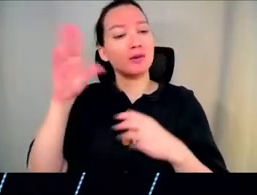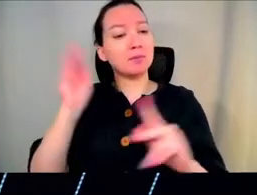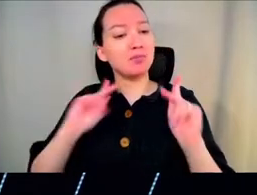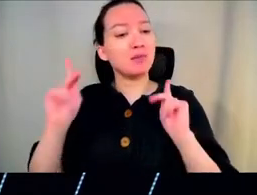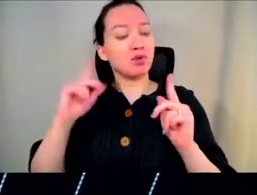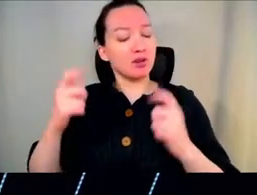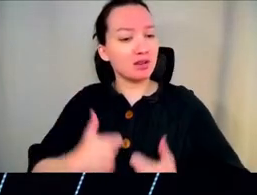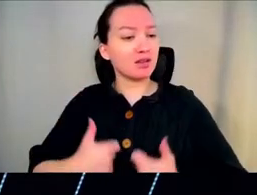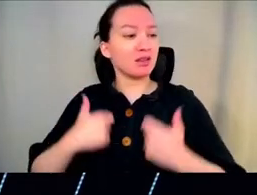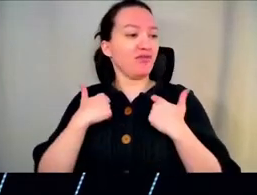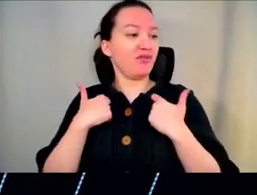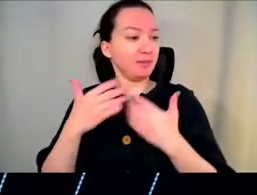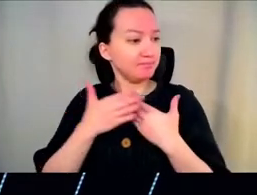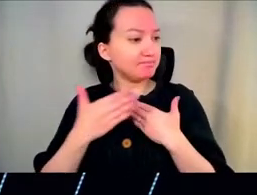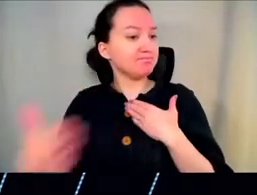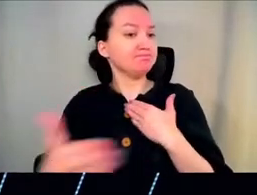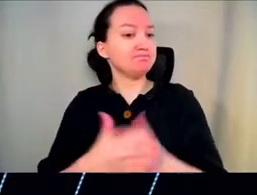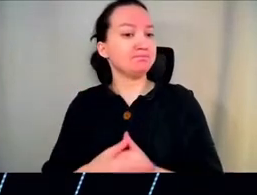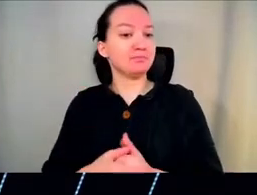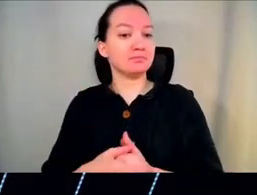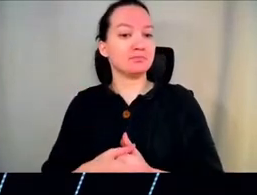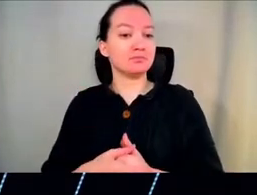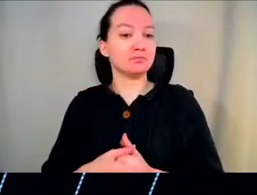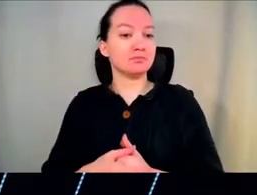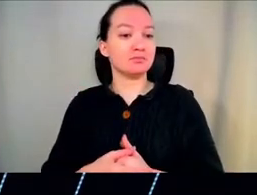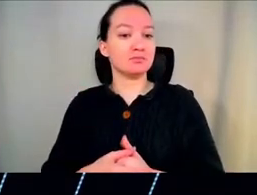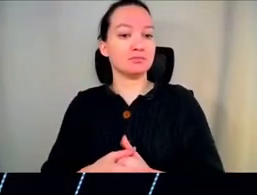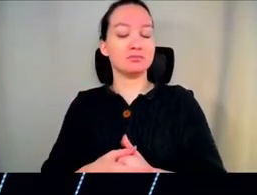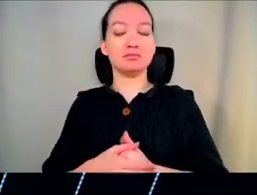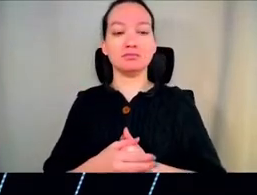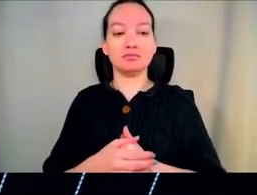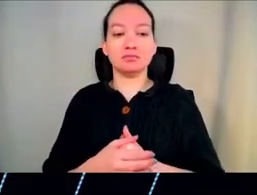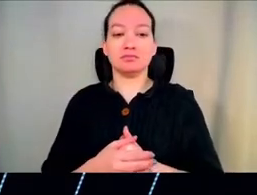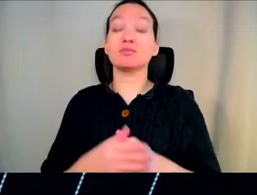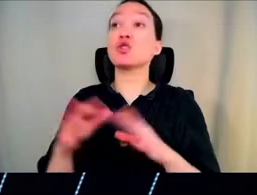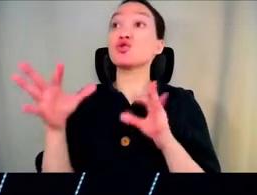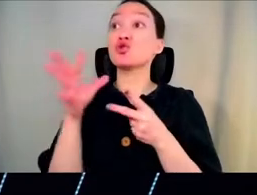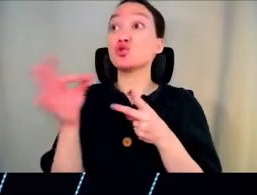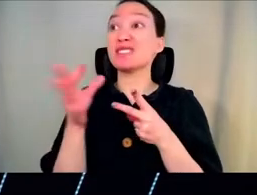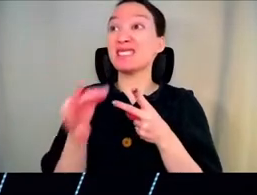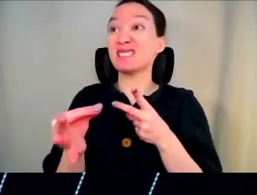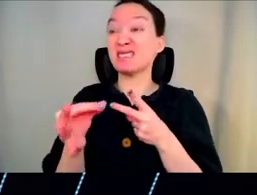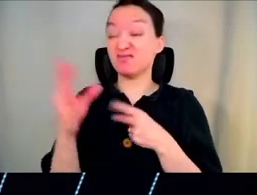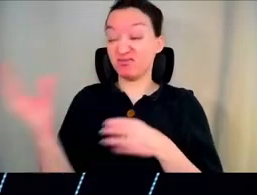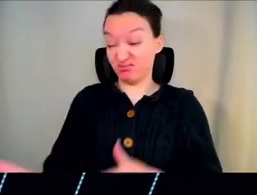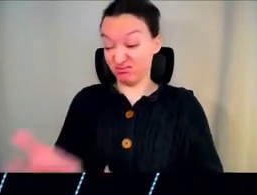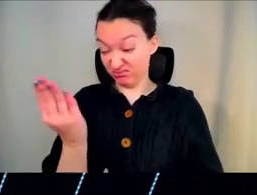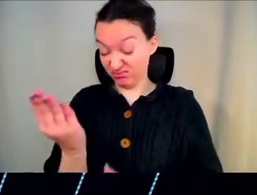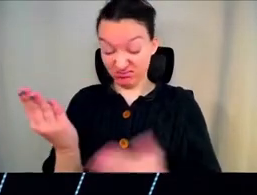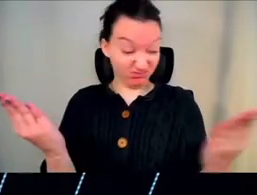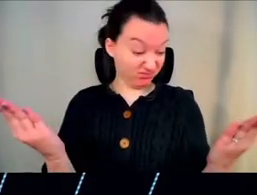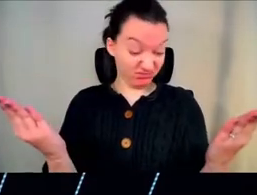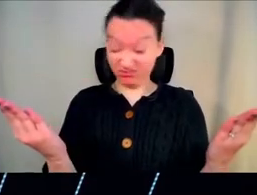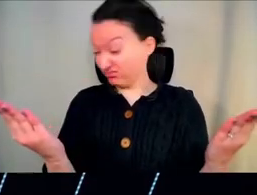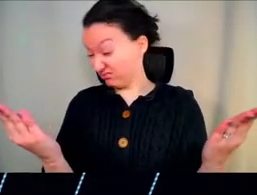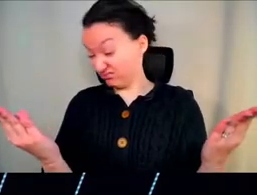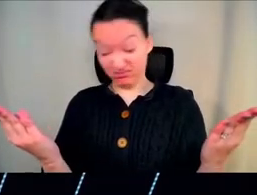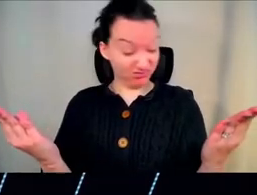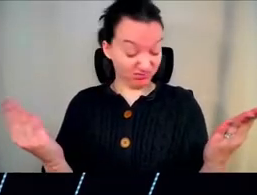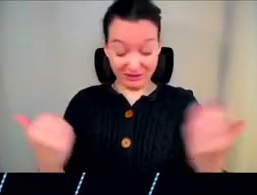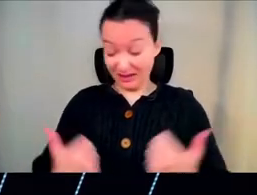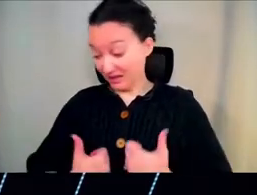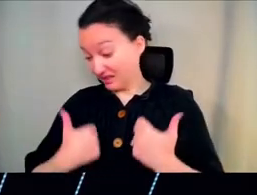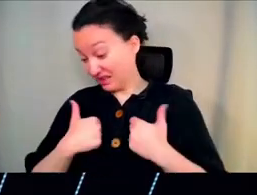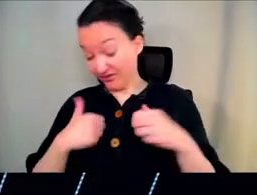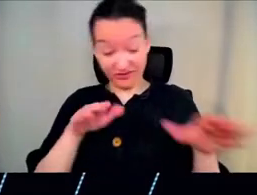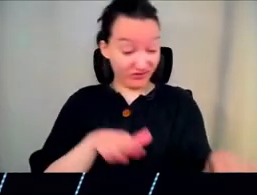might live." So it's this call. We've got choices. There have been choices laid before us: life, death, blessings, curses.